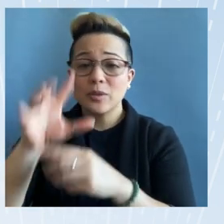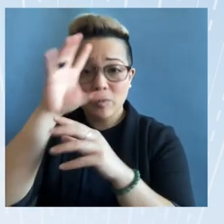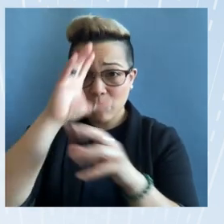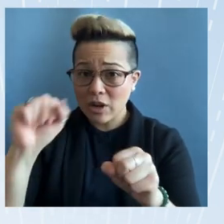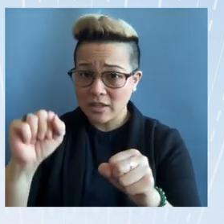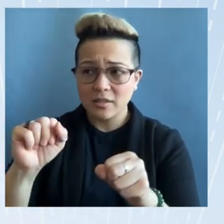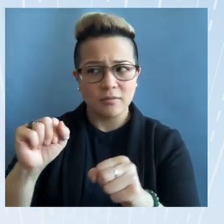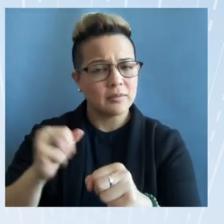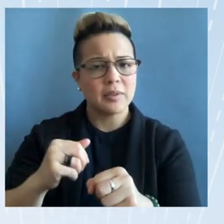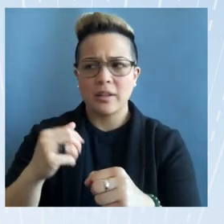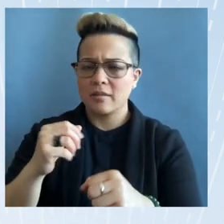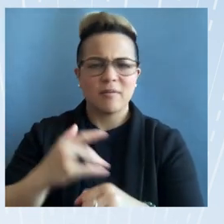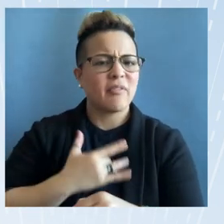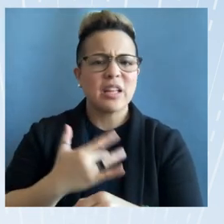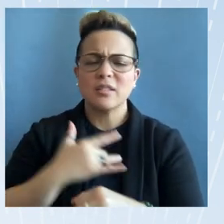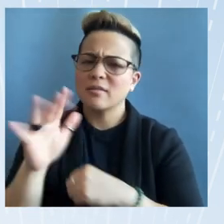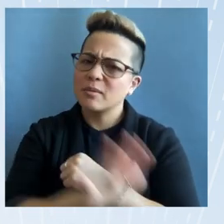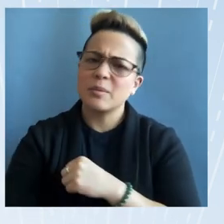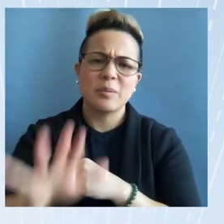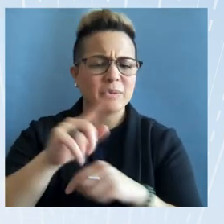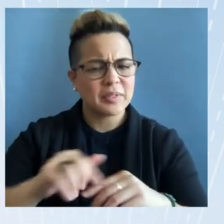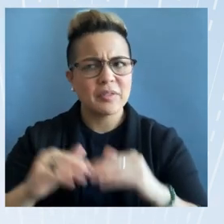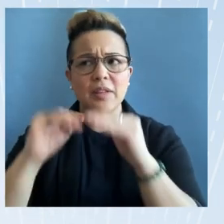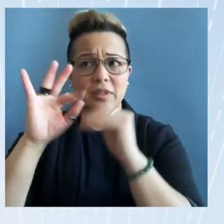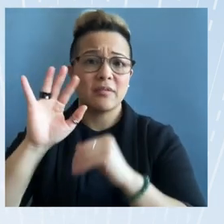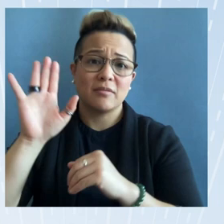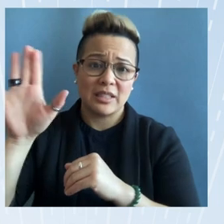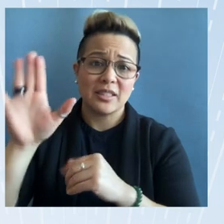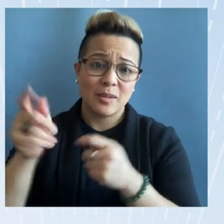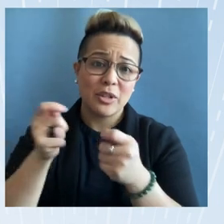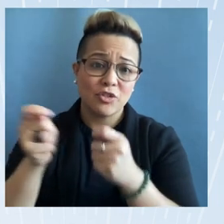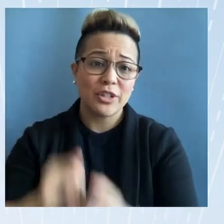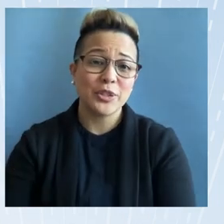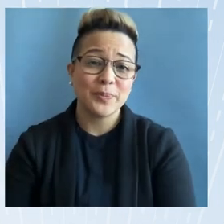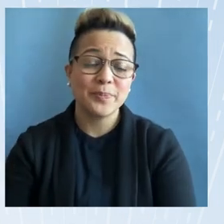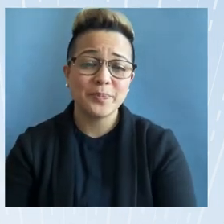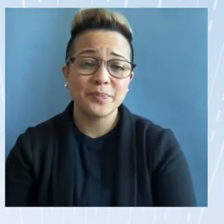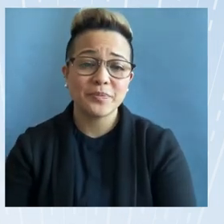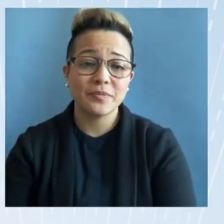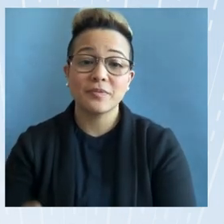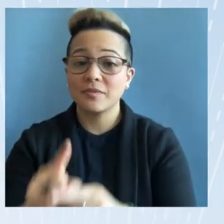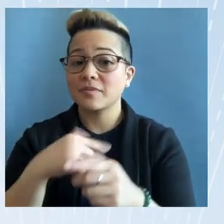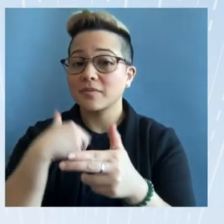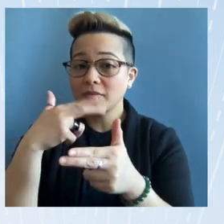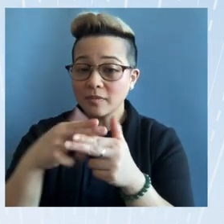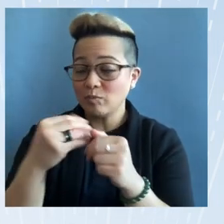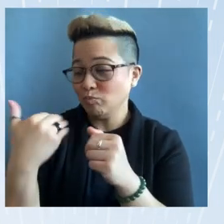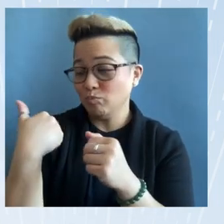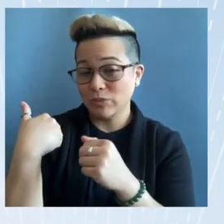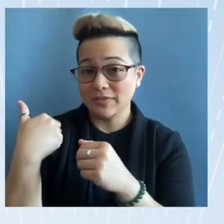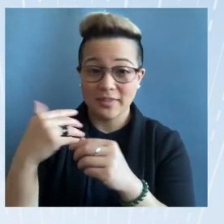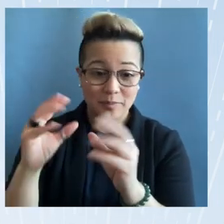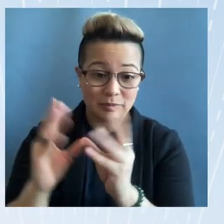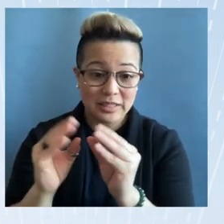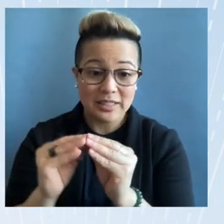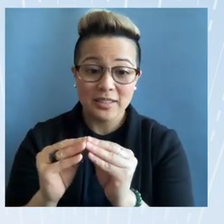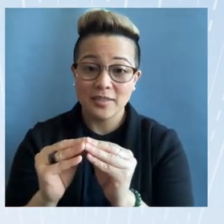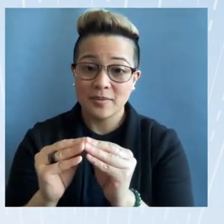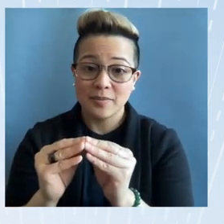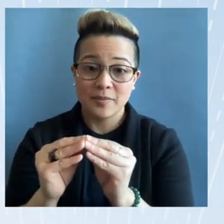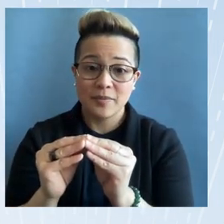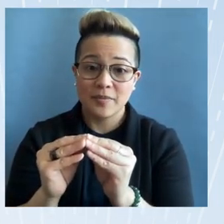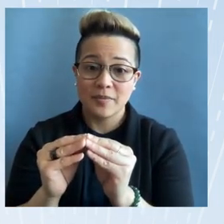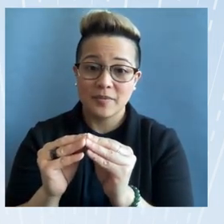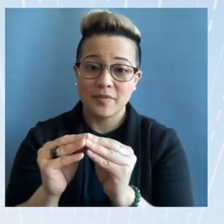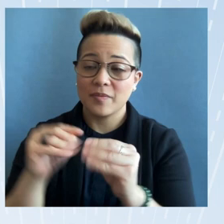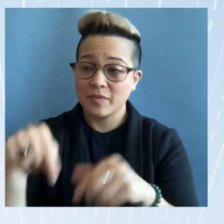felt across all levels of this administration. And as I've mentioned in previous meetings, we do not do this work